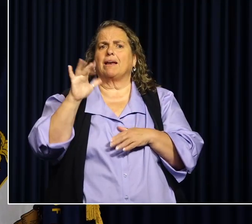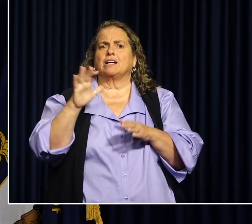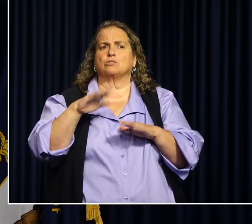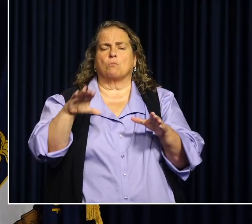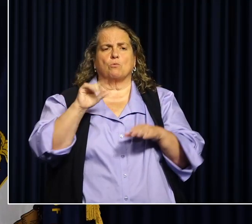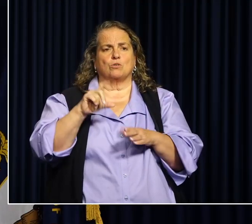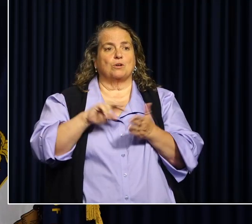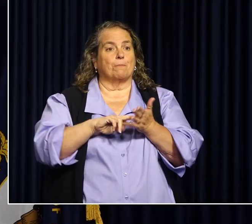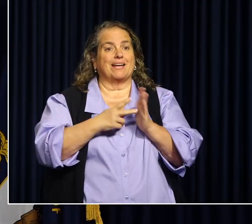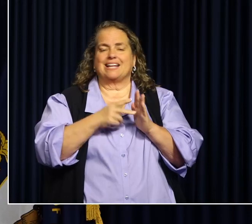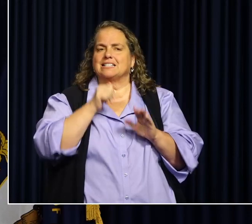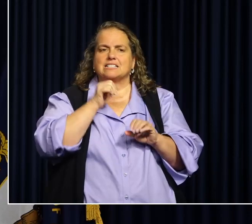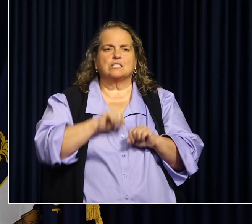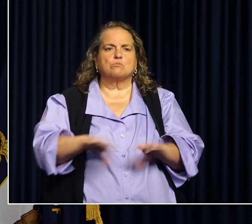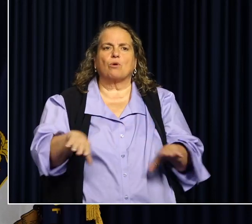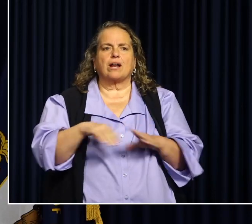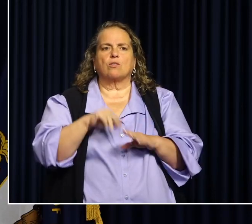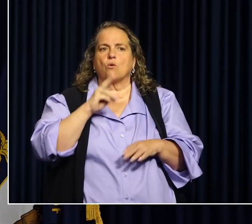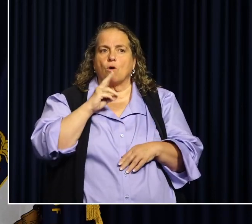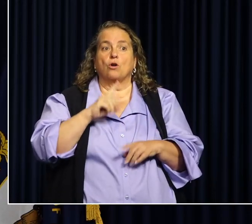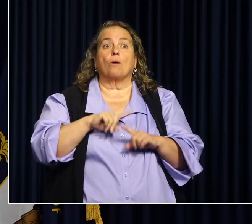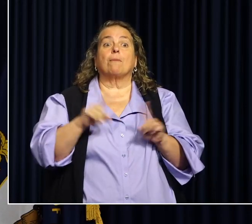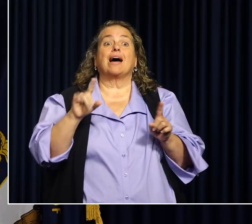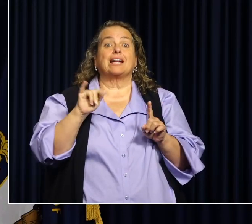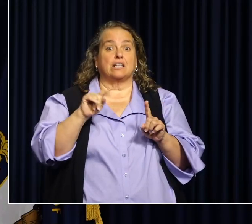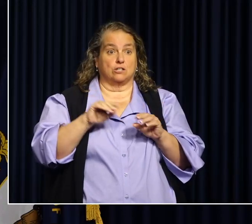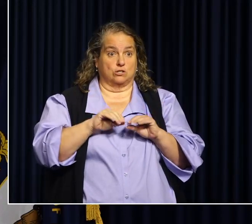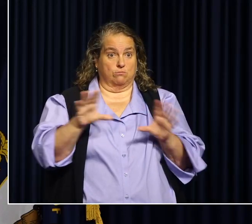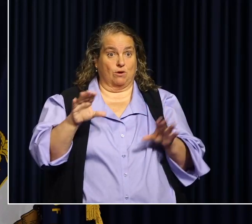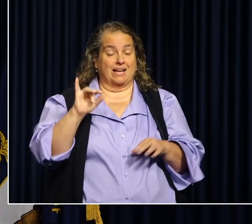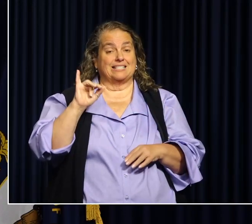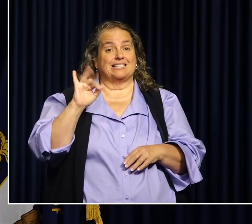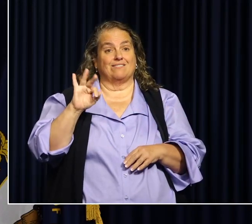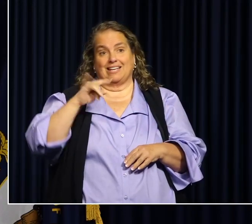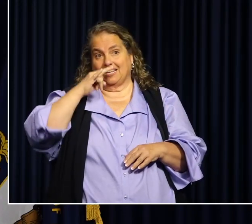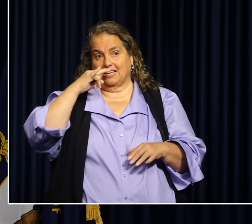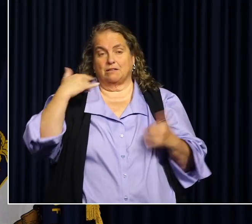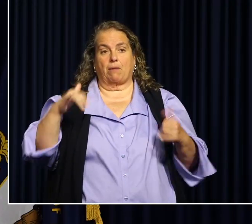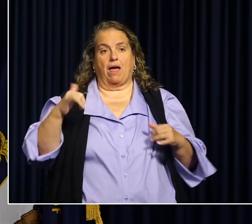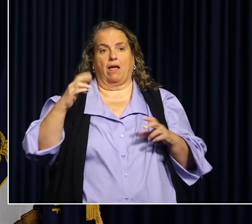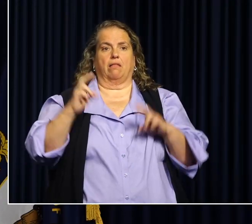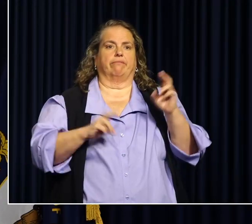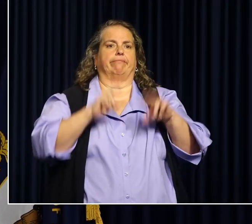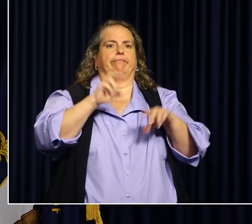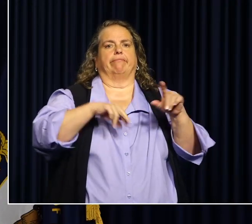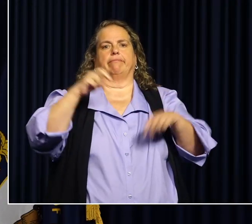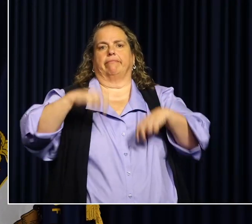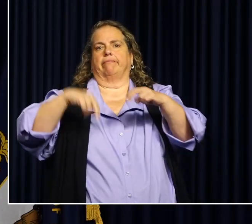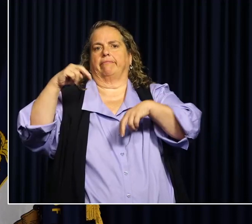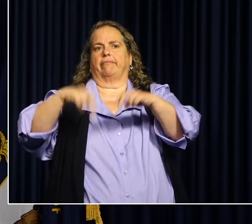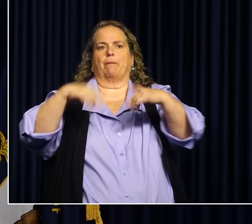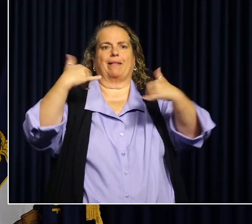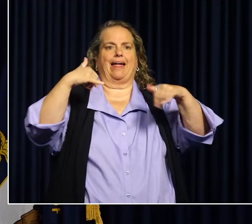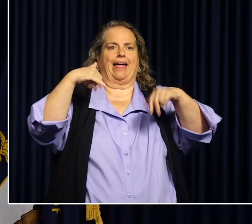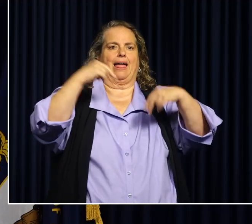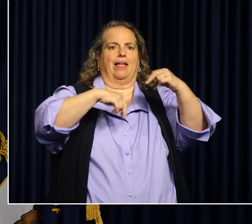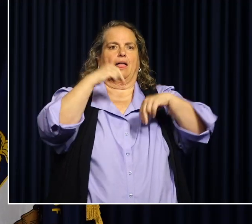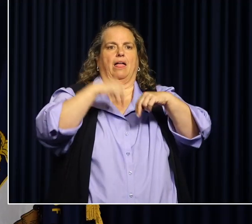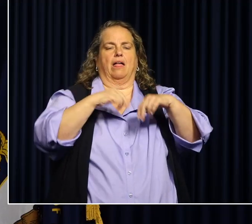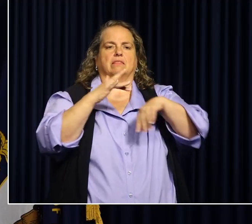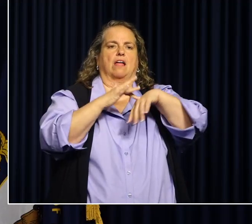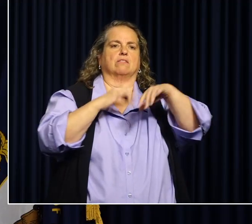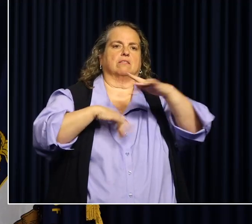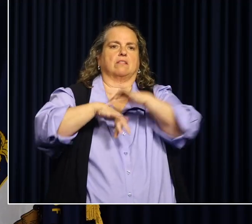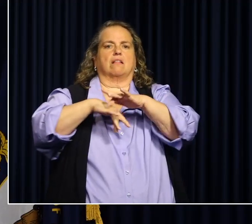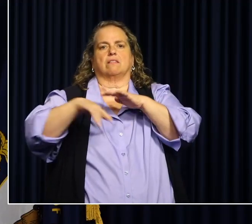is it's not spreading in the water, but it spreads if kids are doing playing in the pool. It spreads just